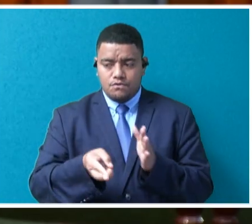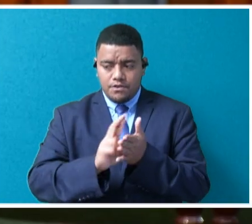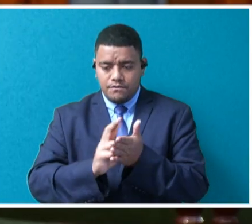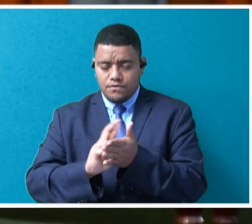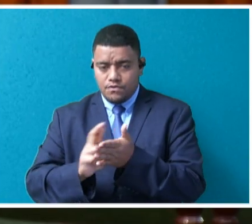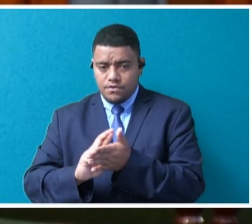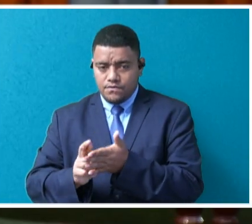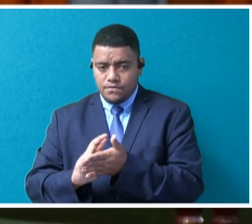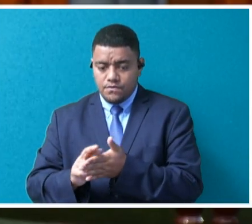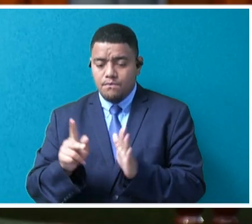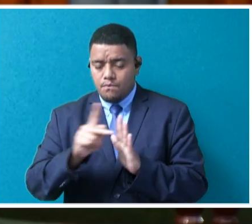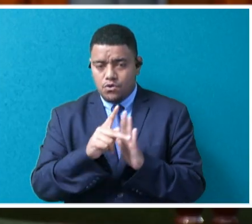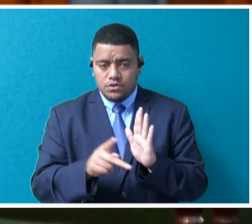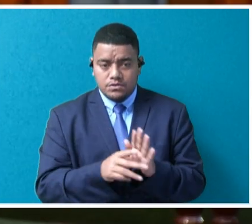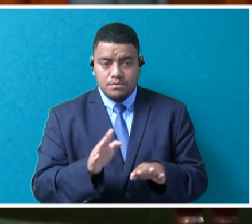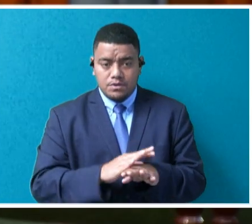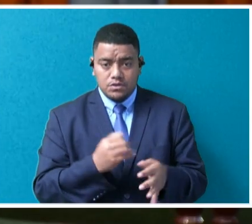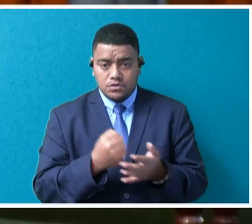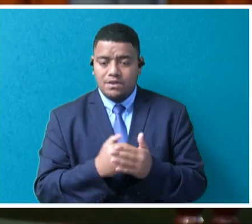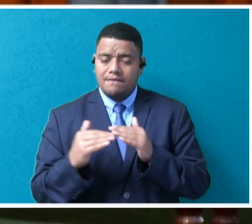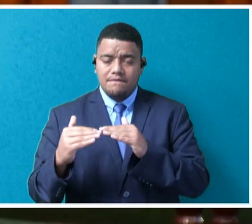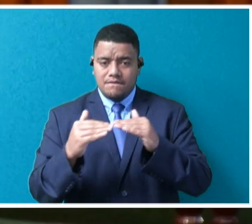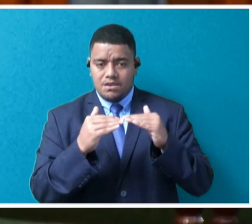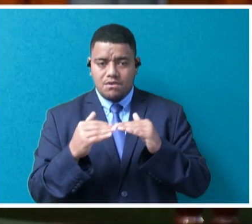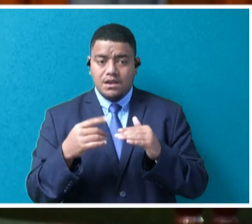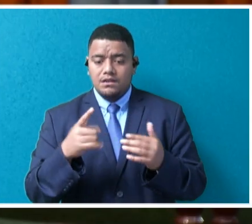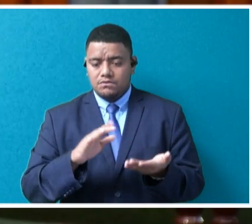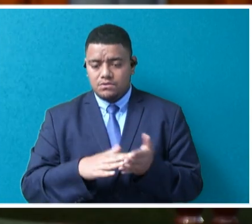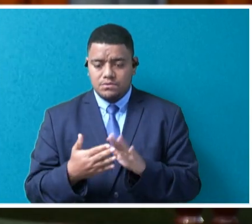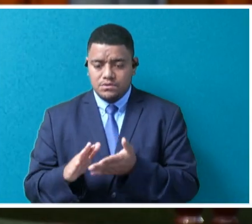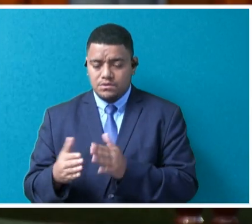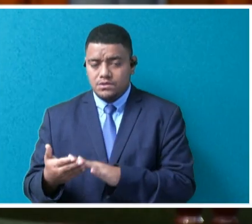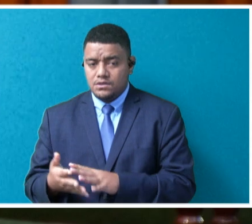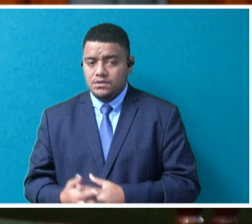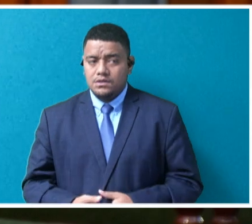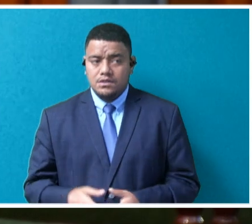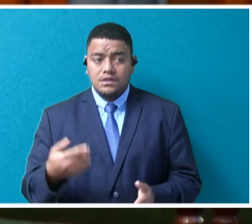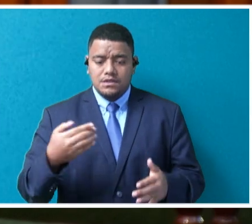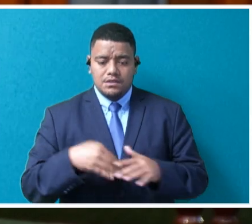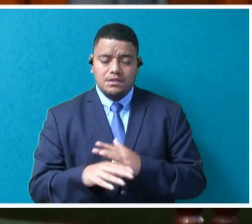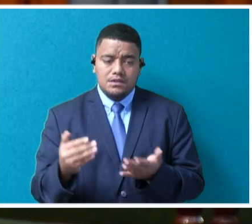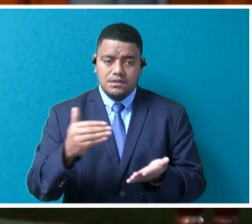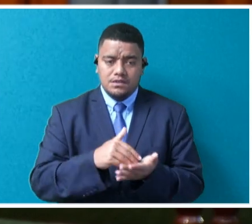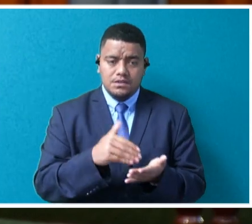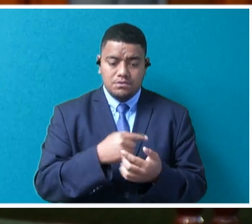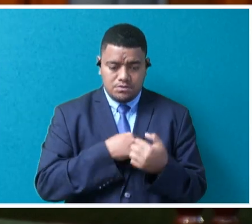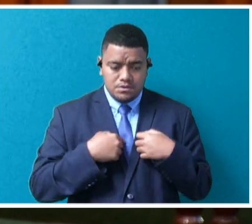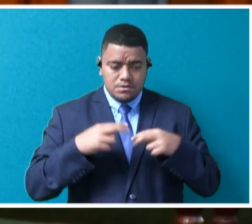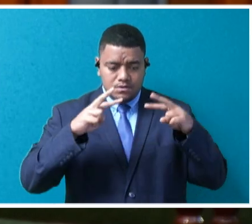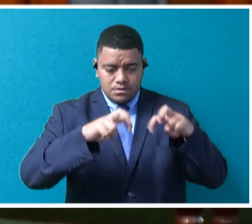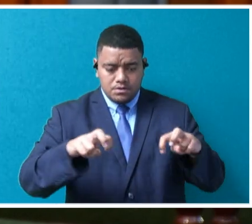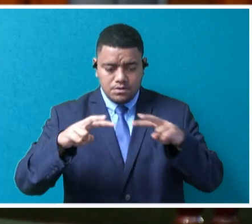of relevant policies to ensure fair and competitive remuneration. In addition, we are exploring